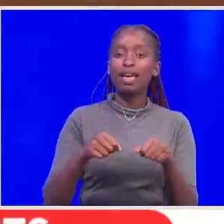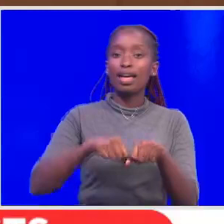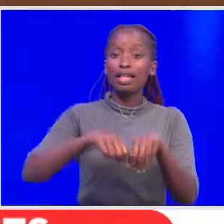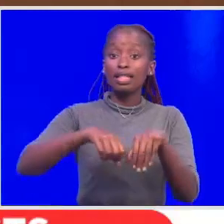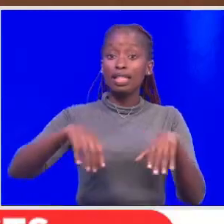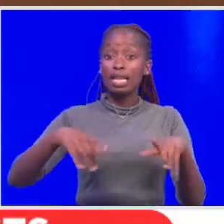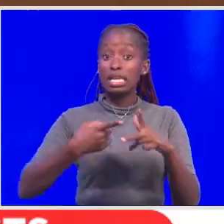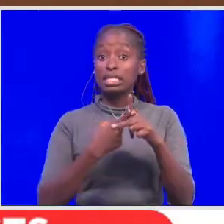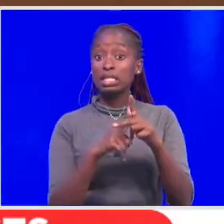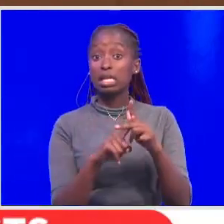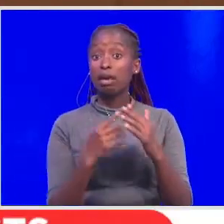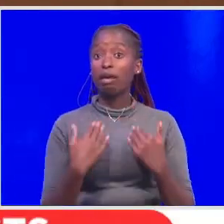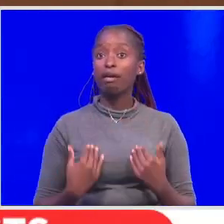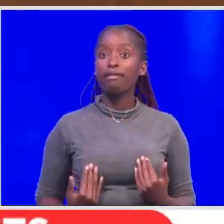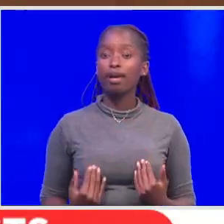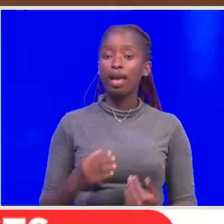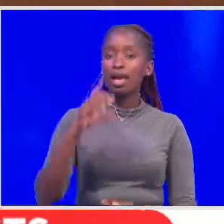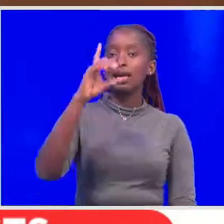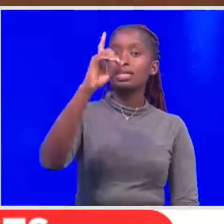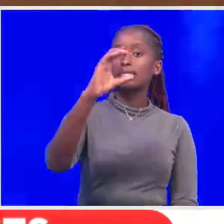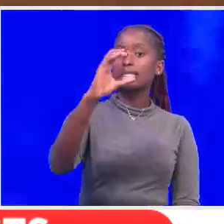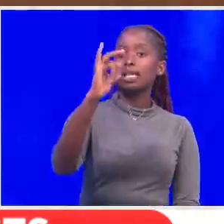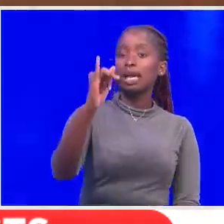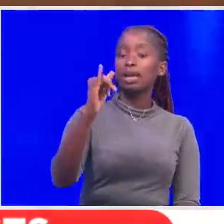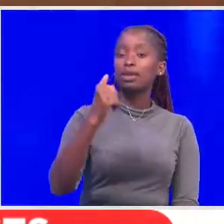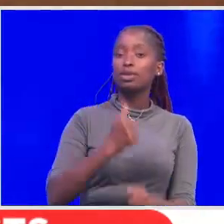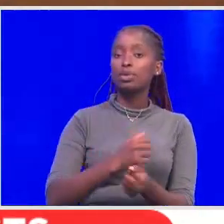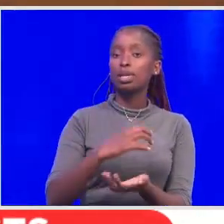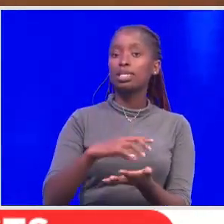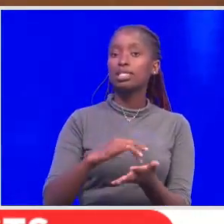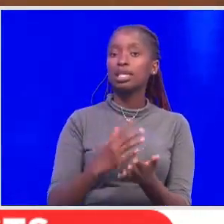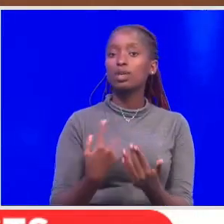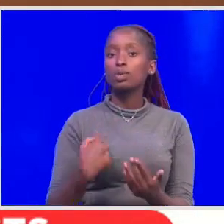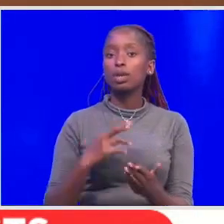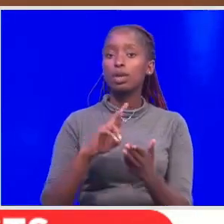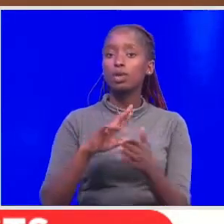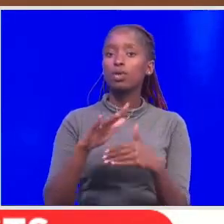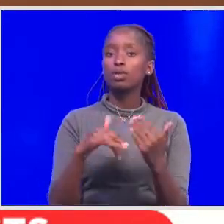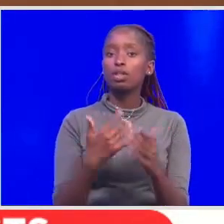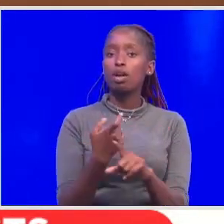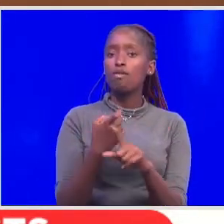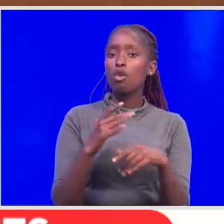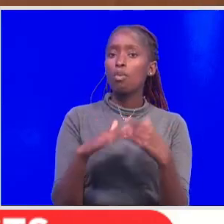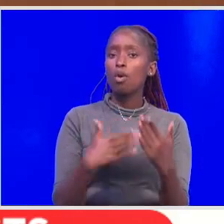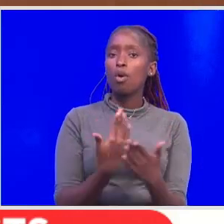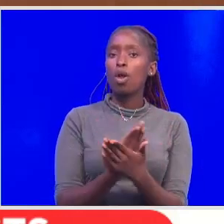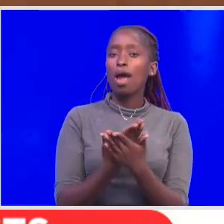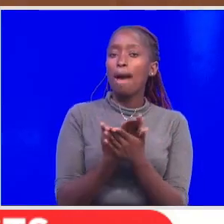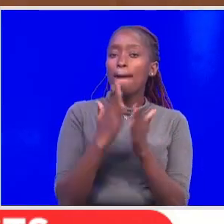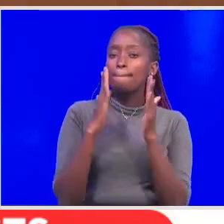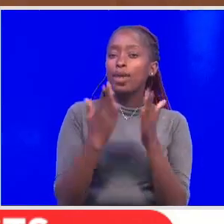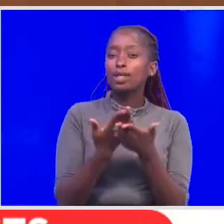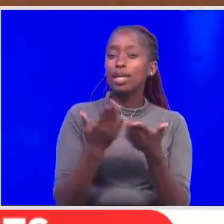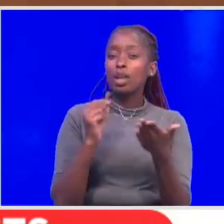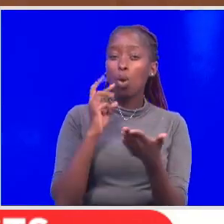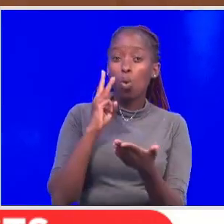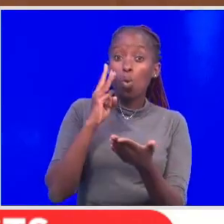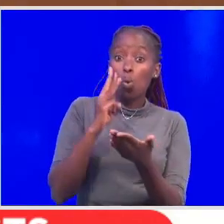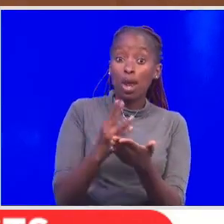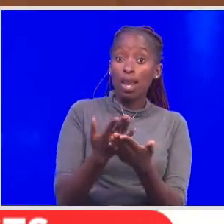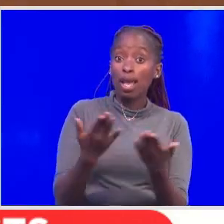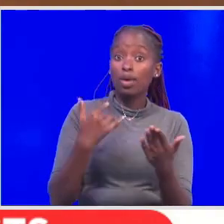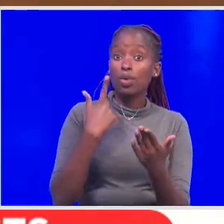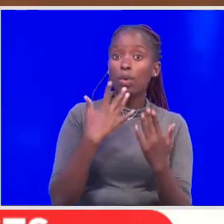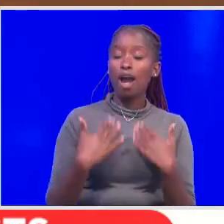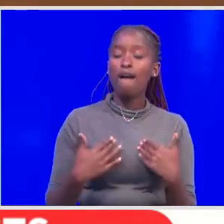DCIO is handling the case. We are recording statements from any witness who has anything that he or she